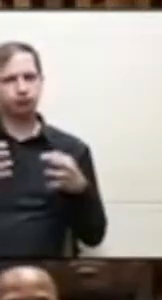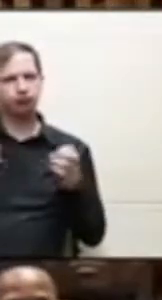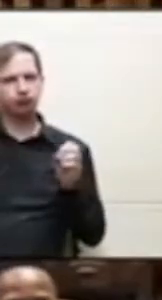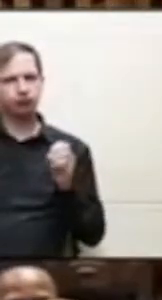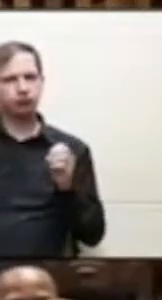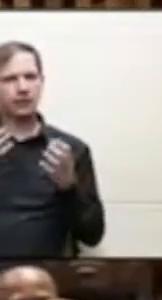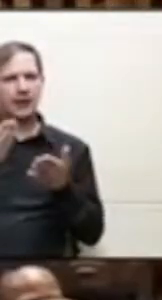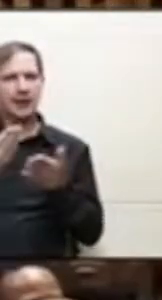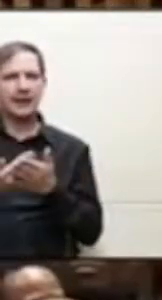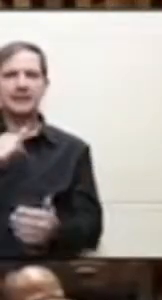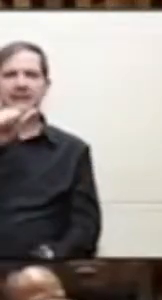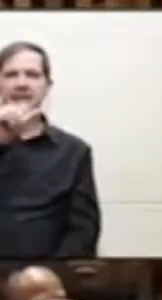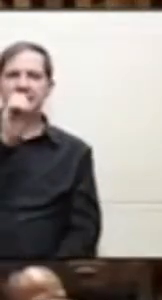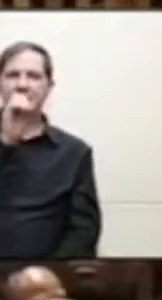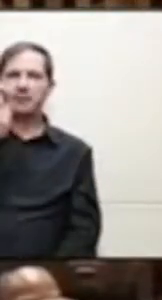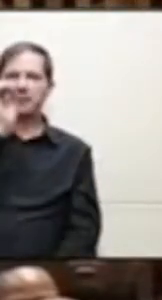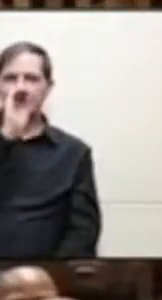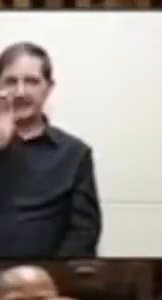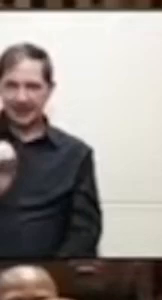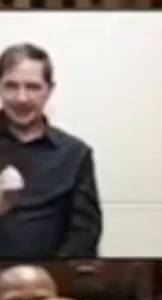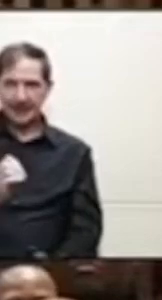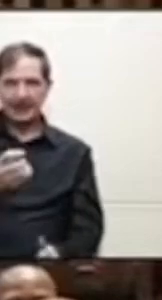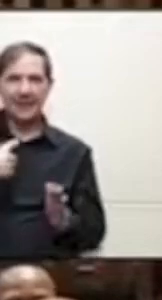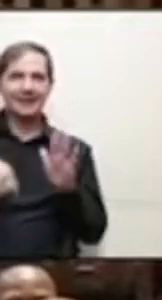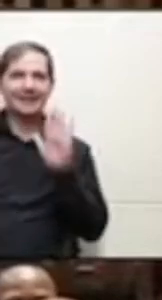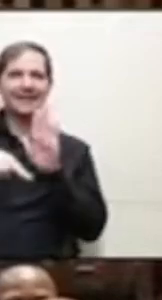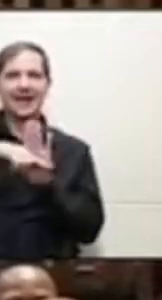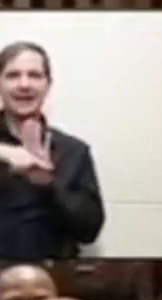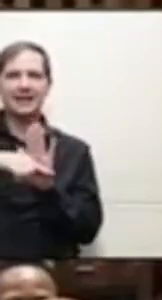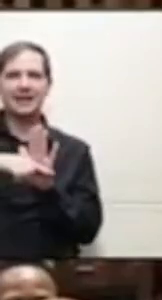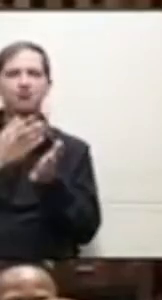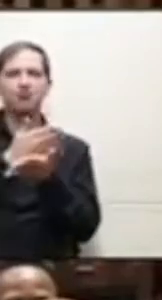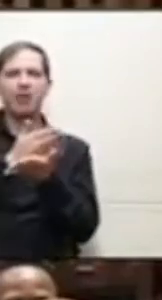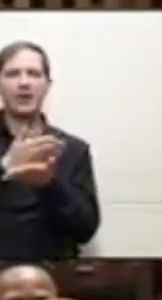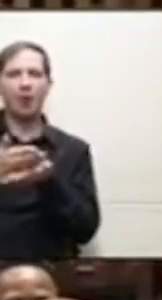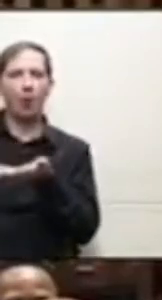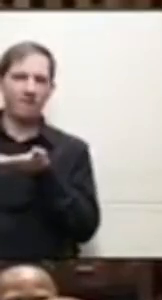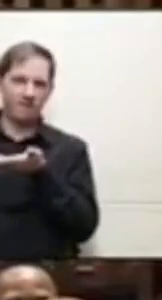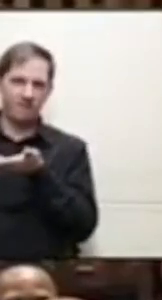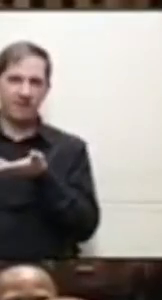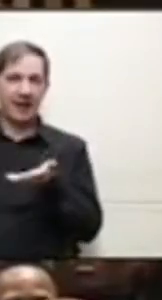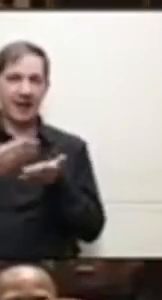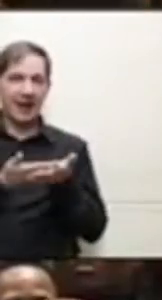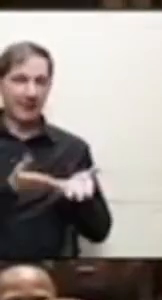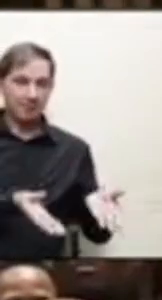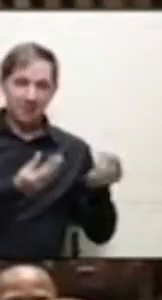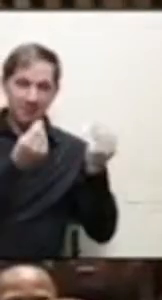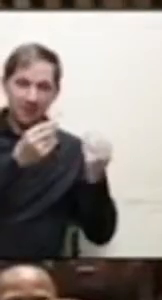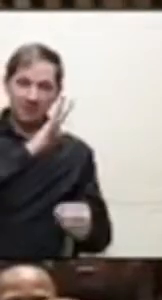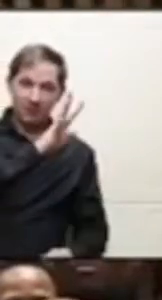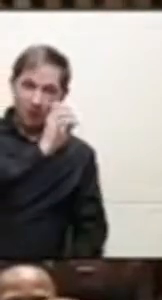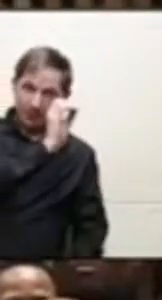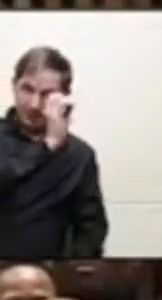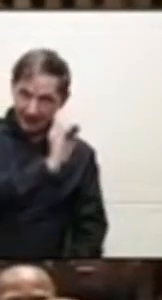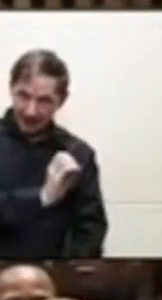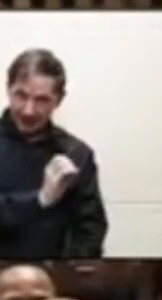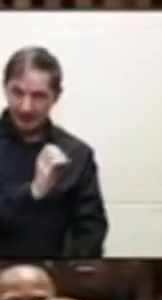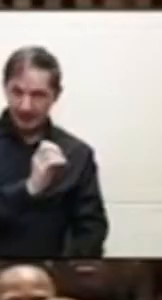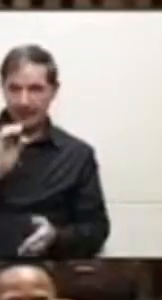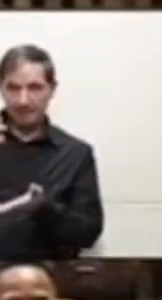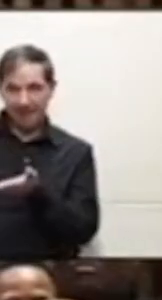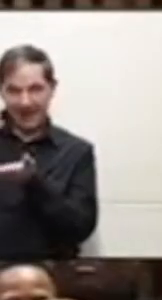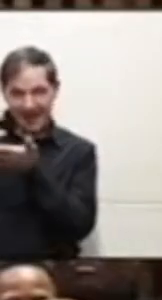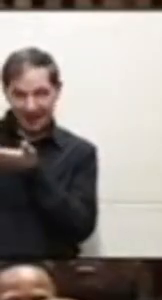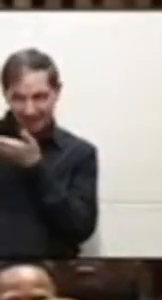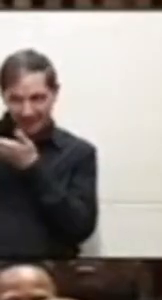debt write-off so that we can recoup at least 40%, invest it, and get money in a form of interest. But